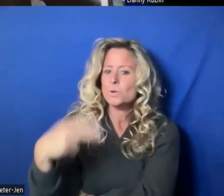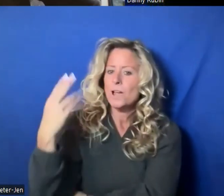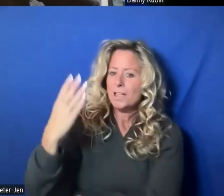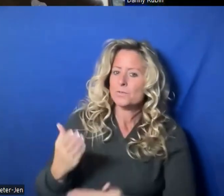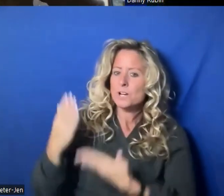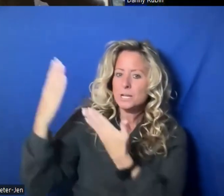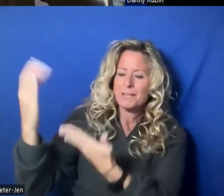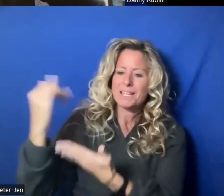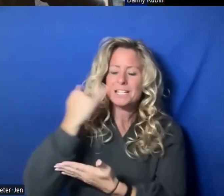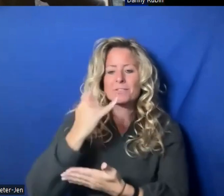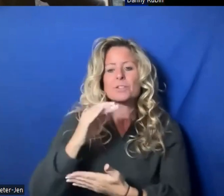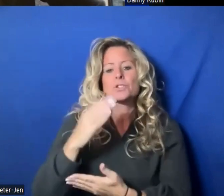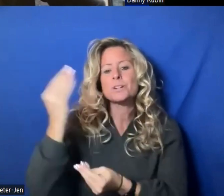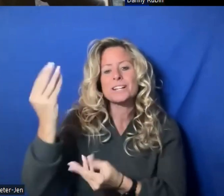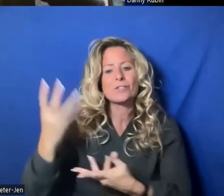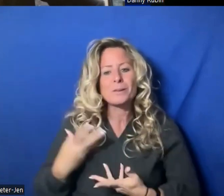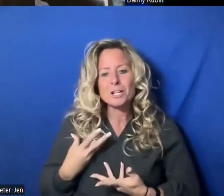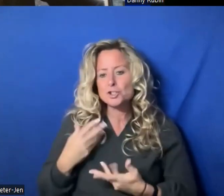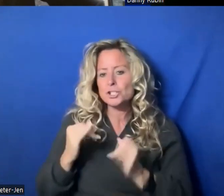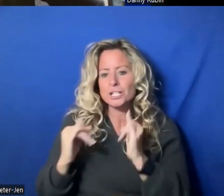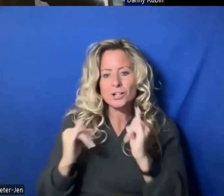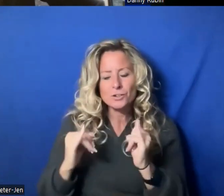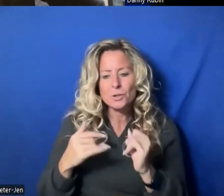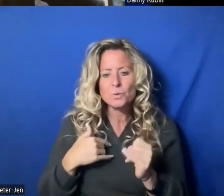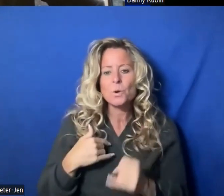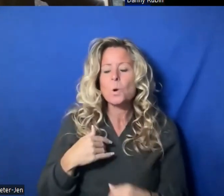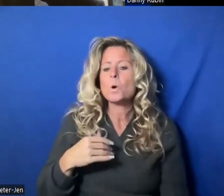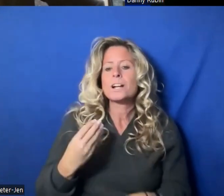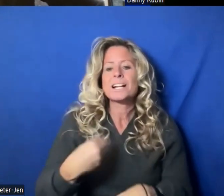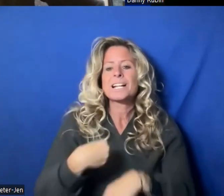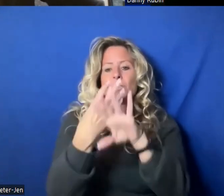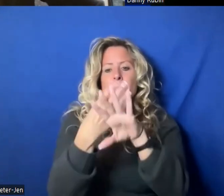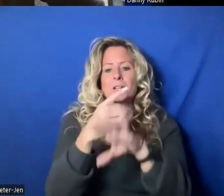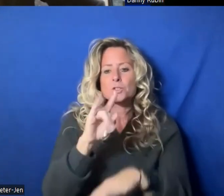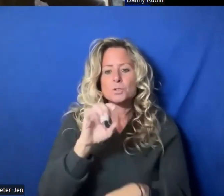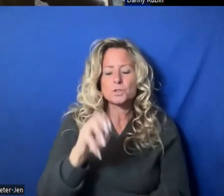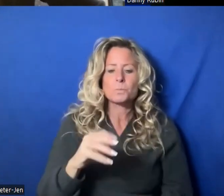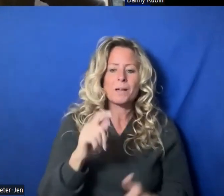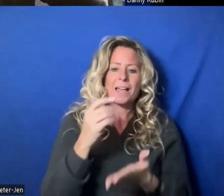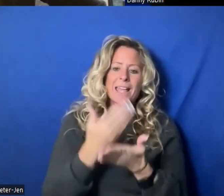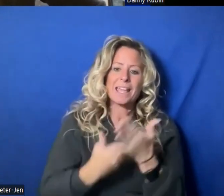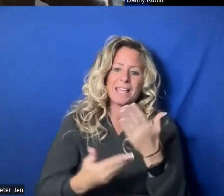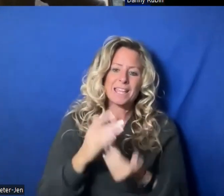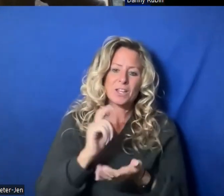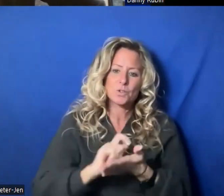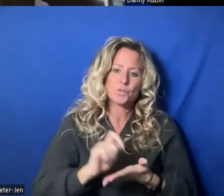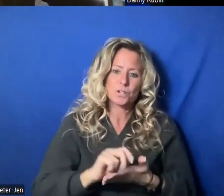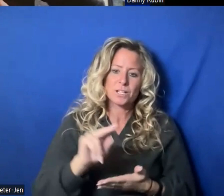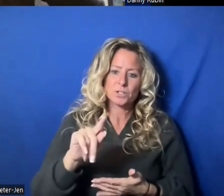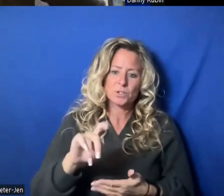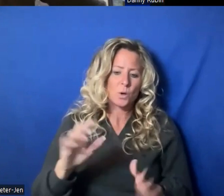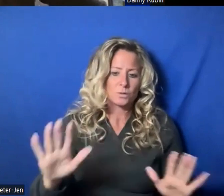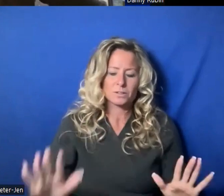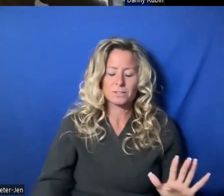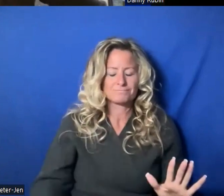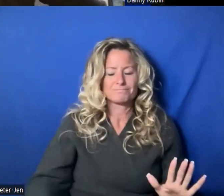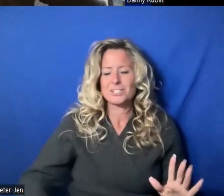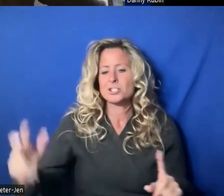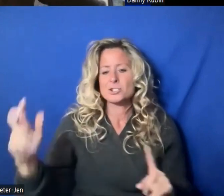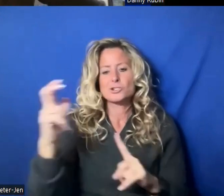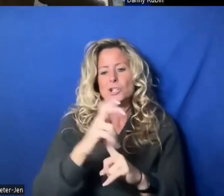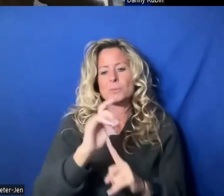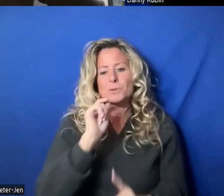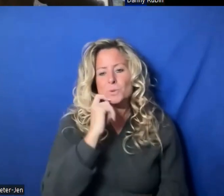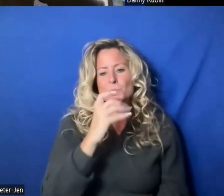even if you do like an informational interview or you do an informational Zoom, a handwritten note is really, really like icing on the cake, really cool to